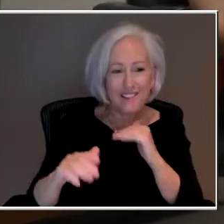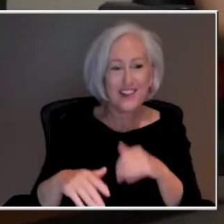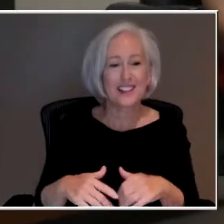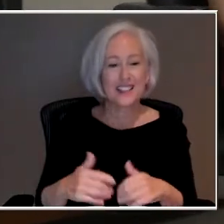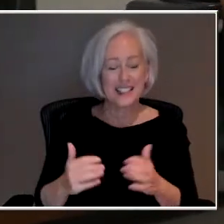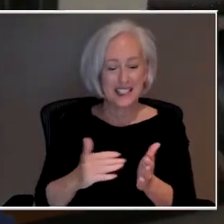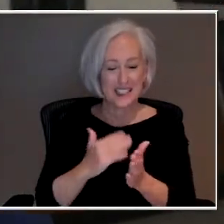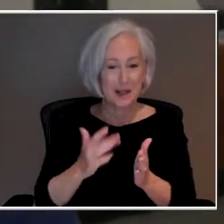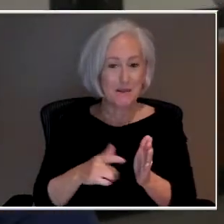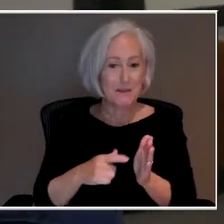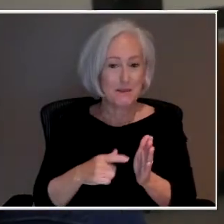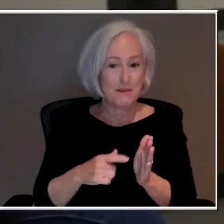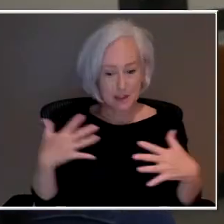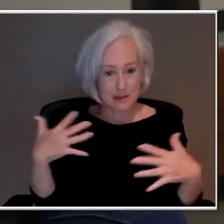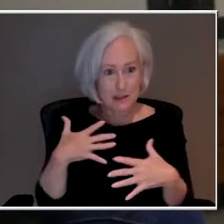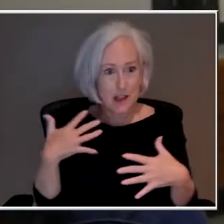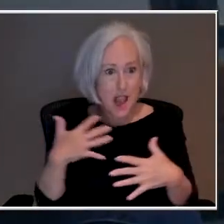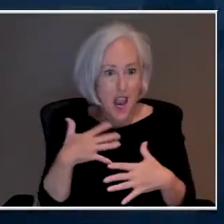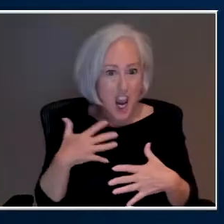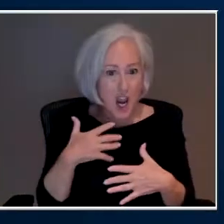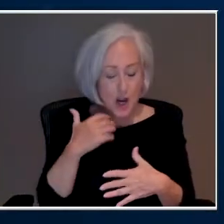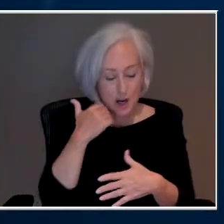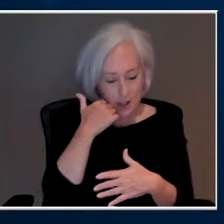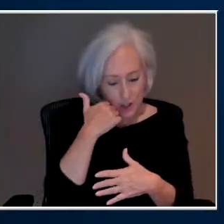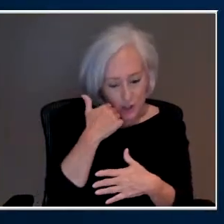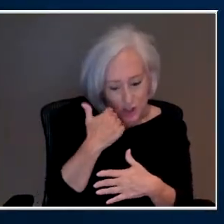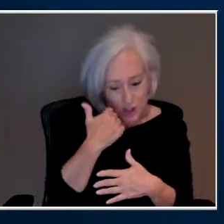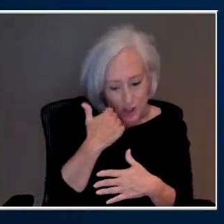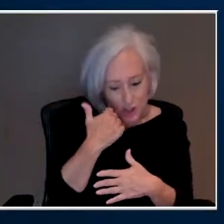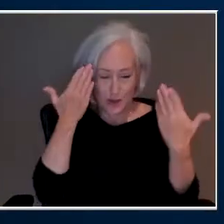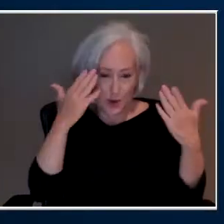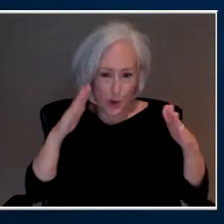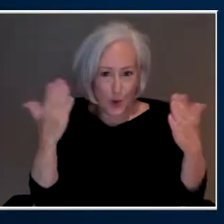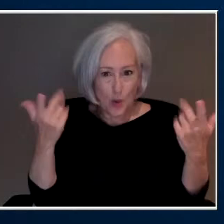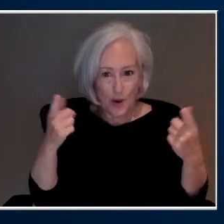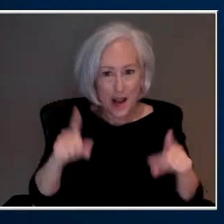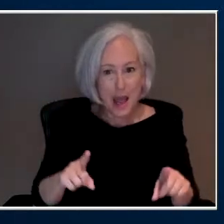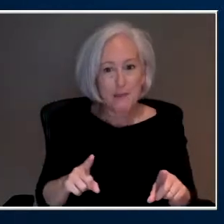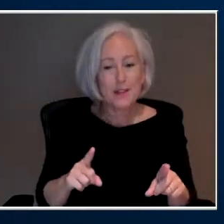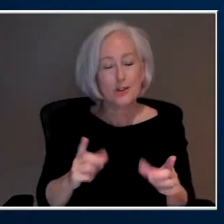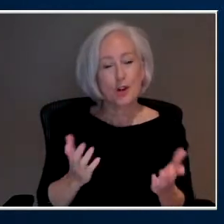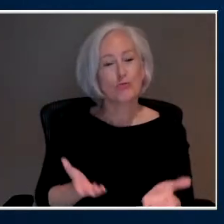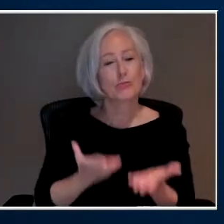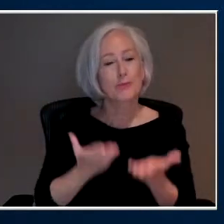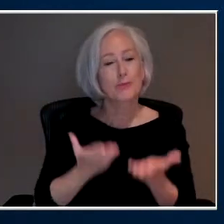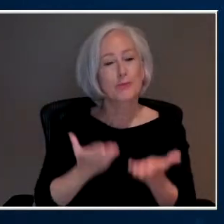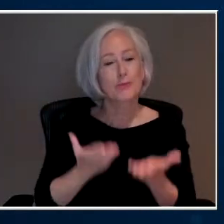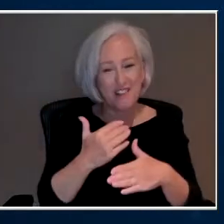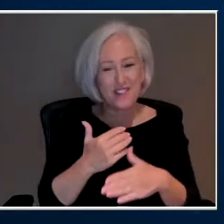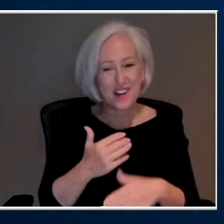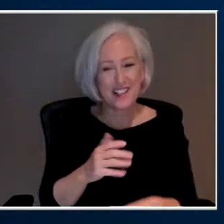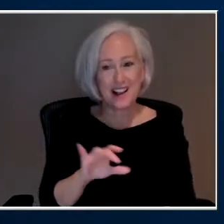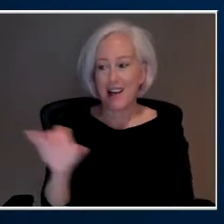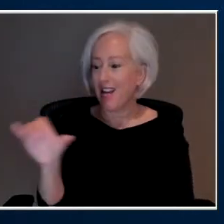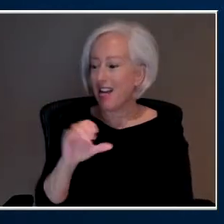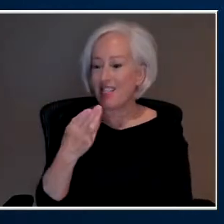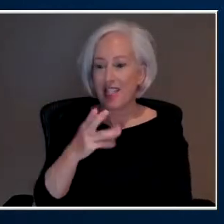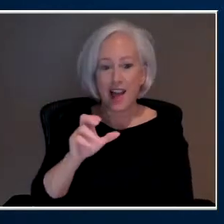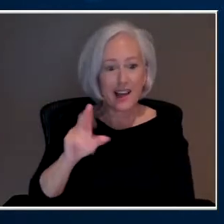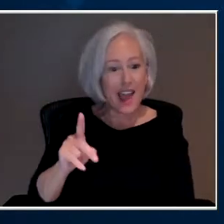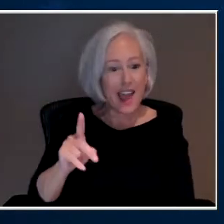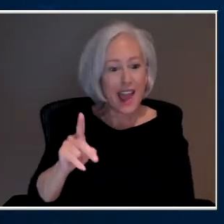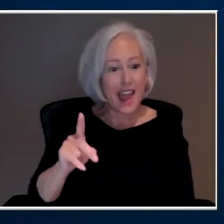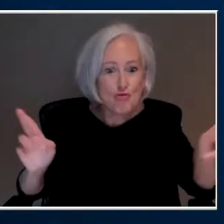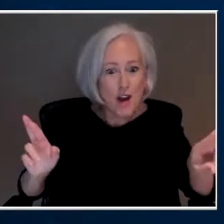not really sure what's going to happen. And so providing the comfort and the patience for those kids. Others come in like Hank, ready to go, full of energy, and being able to match